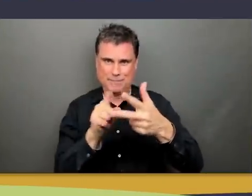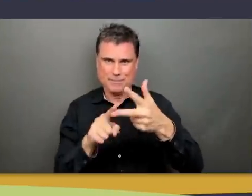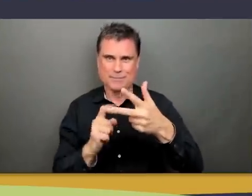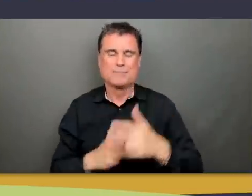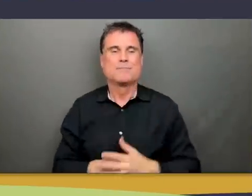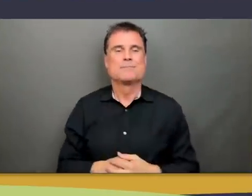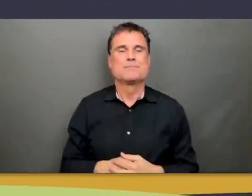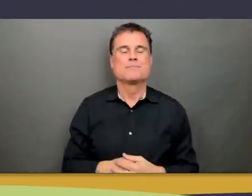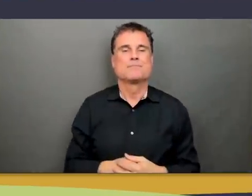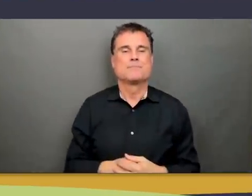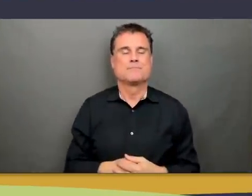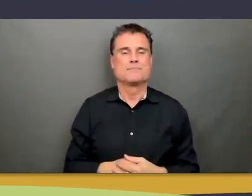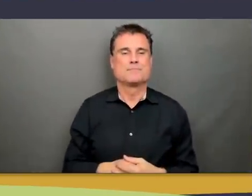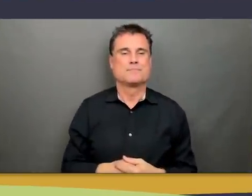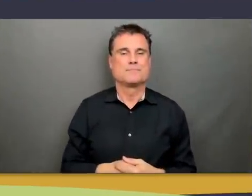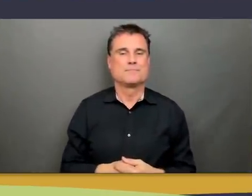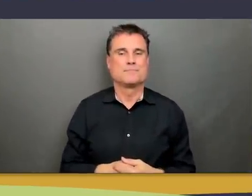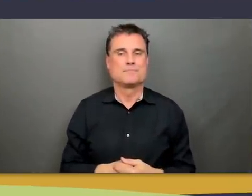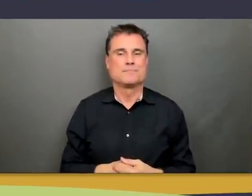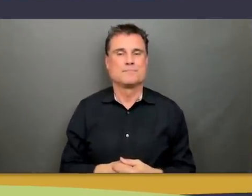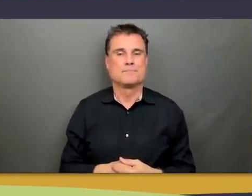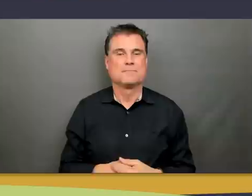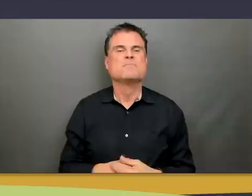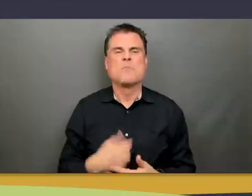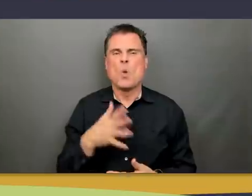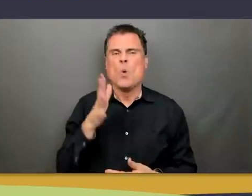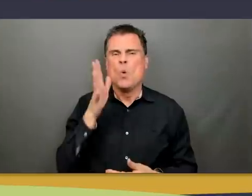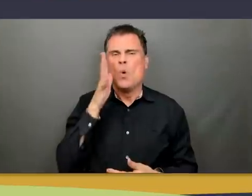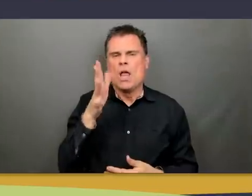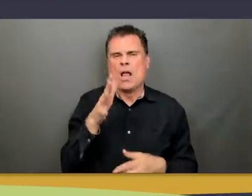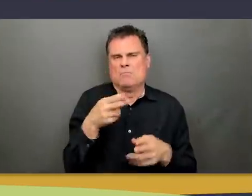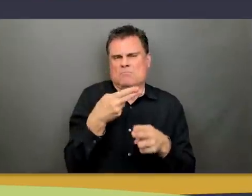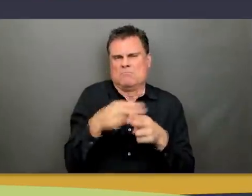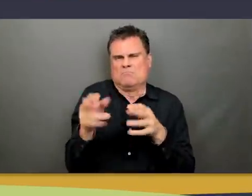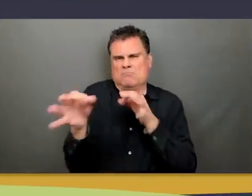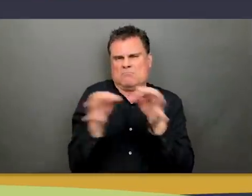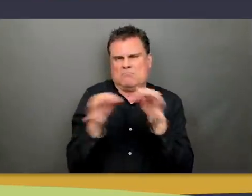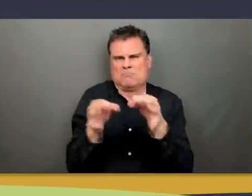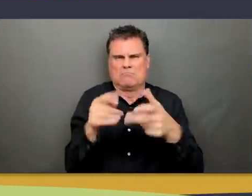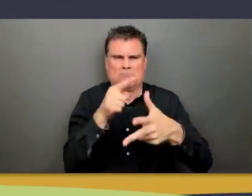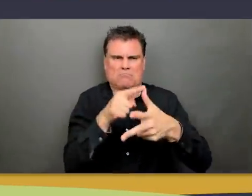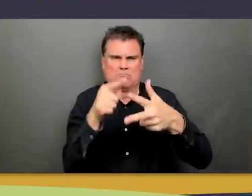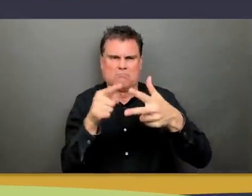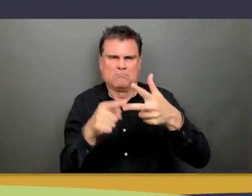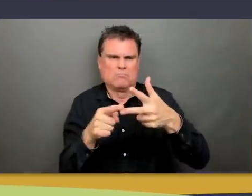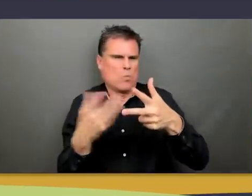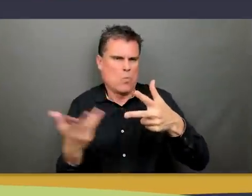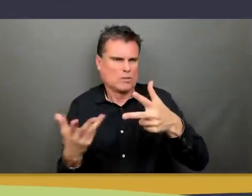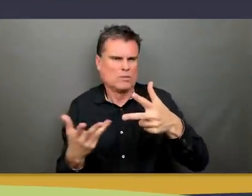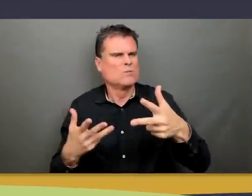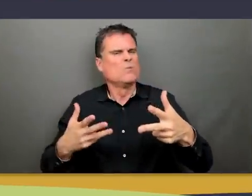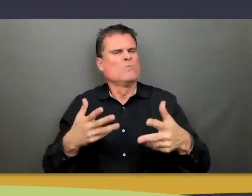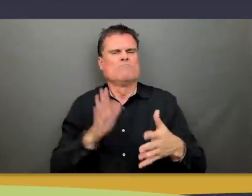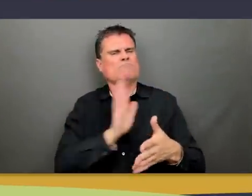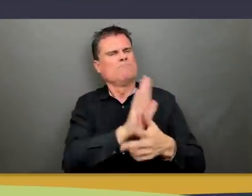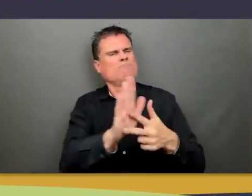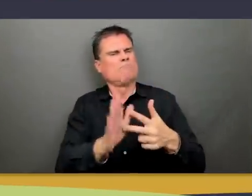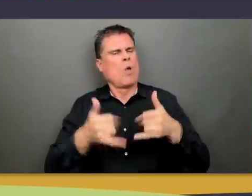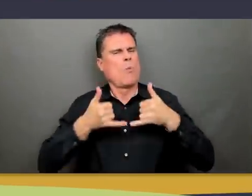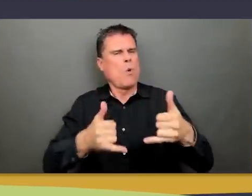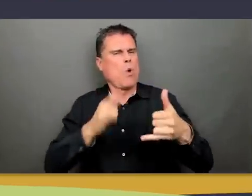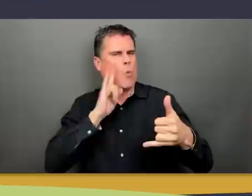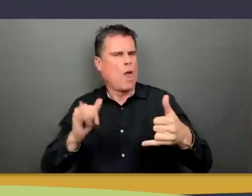I'll begin by outlining the three categories, and then Parliamentary Secretary will share our honorable mentions